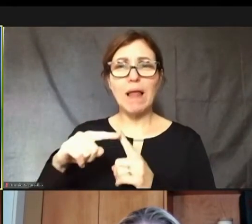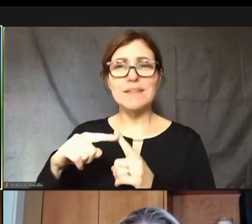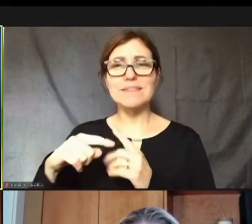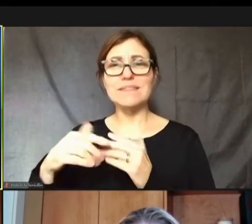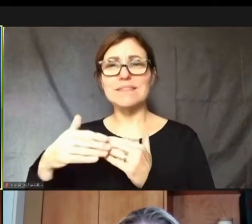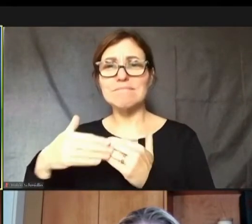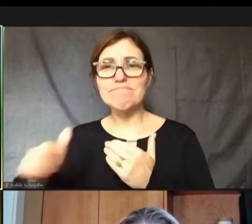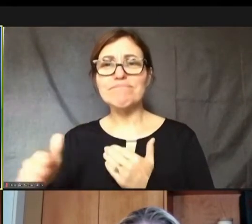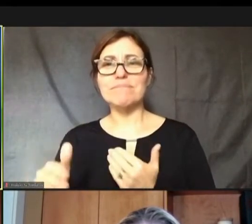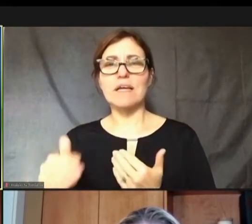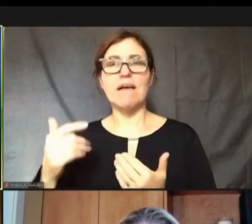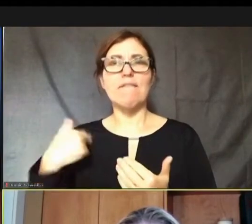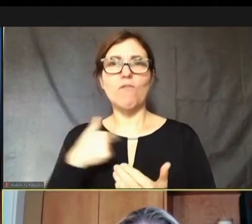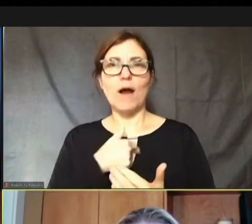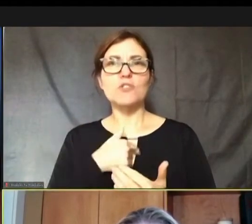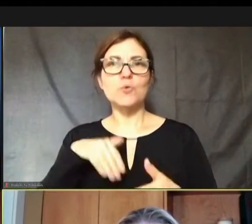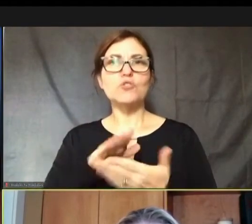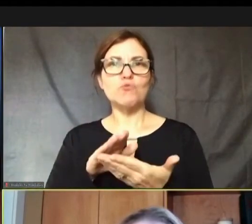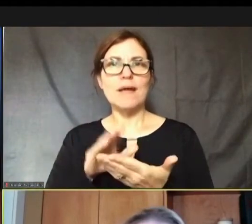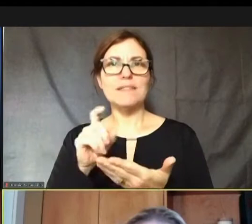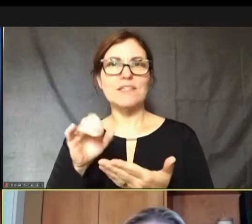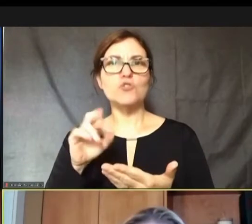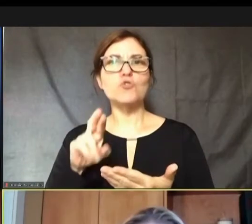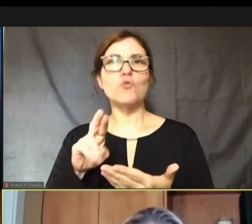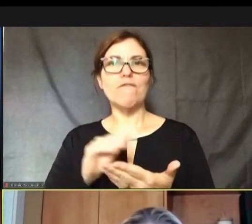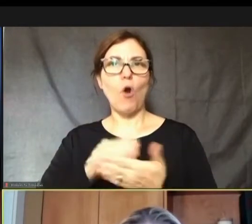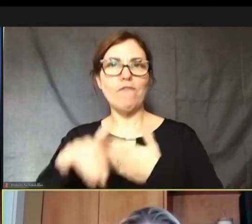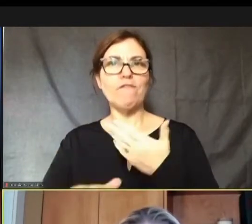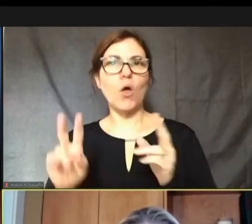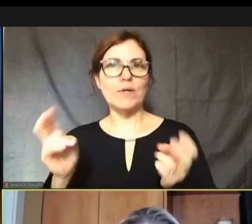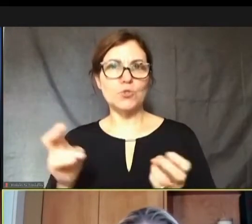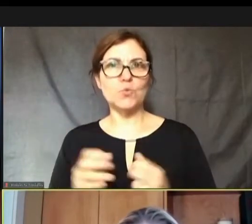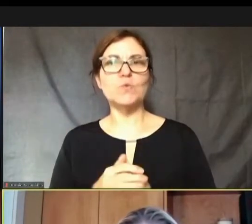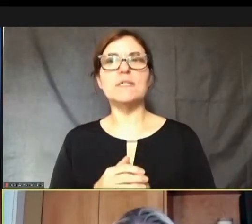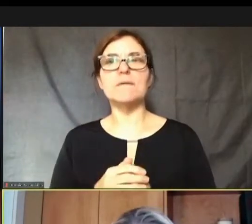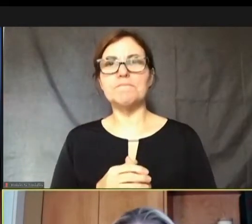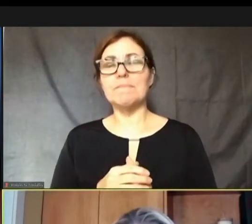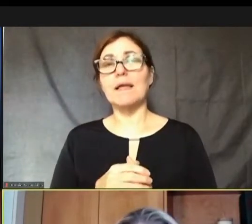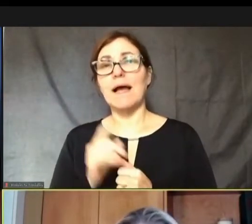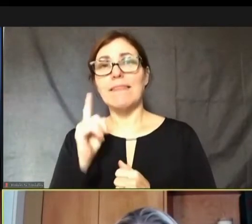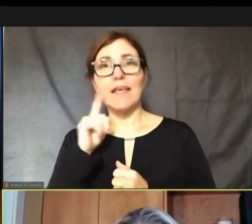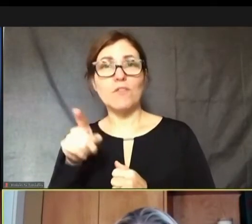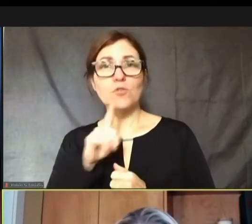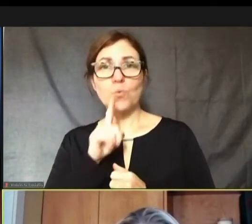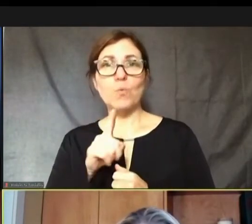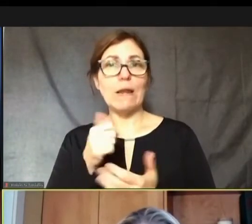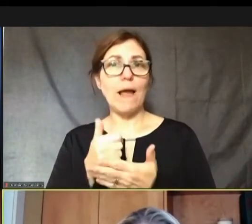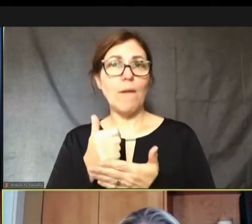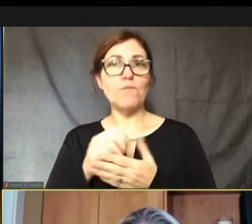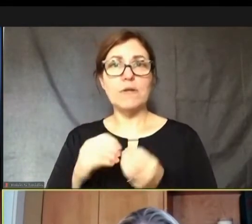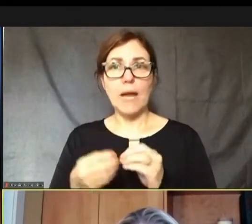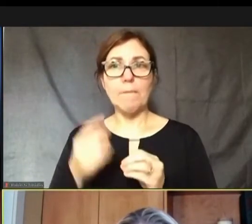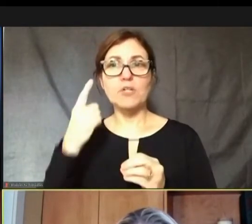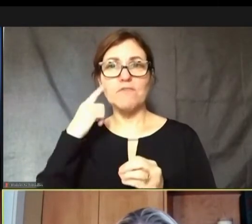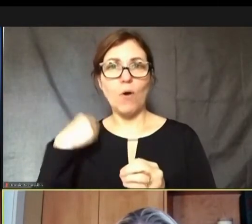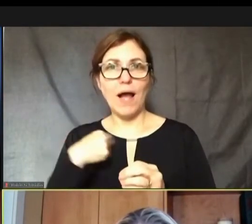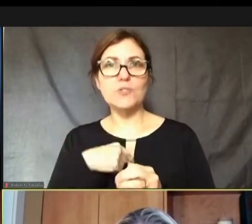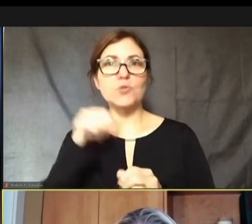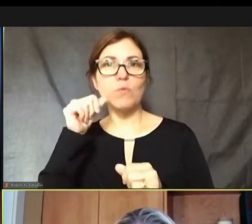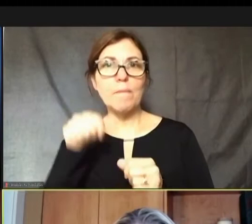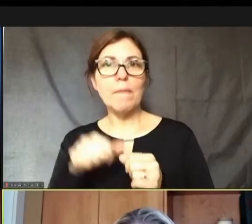sewer overflow issues. No, I think those are some really helpful numbers to keep in mind and timeframes to keep in mind.